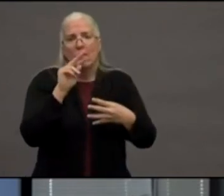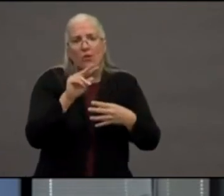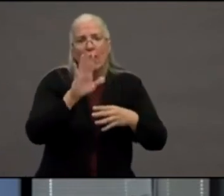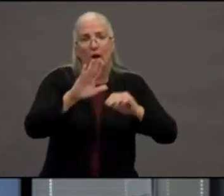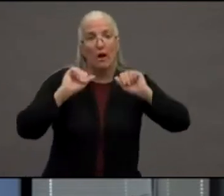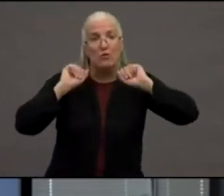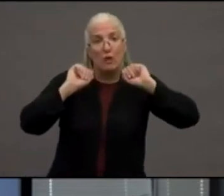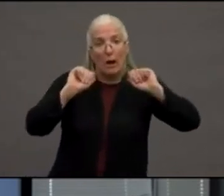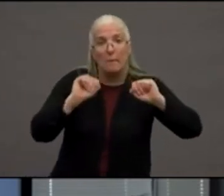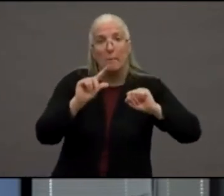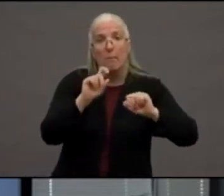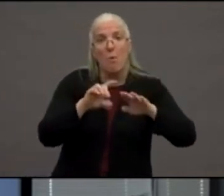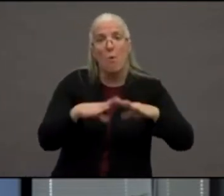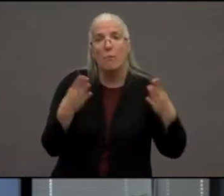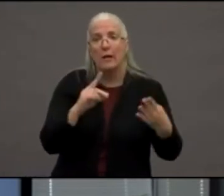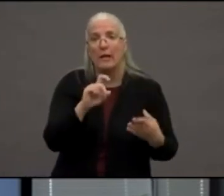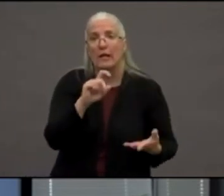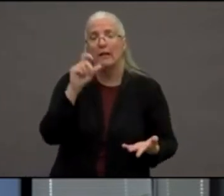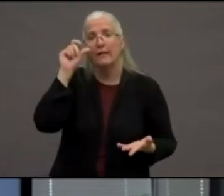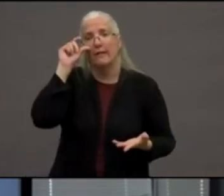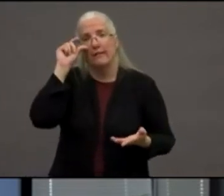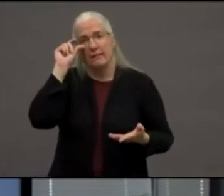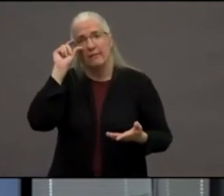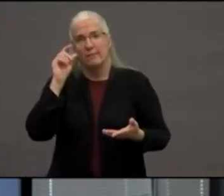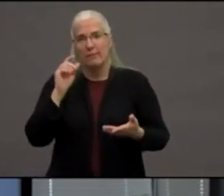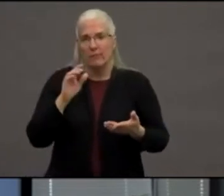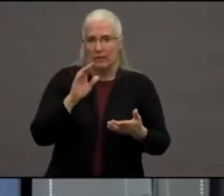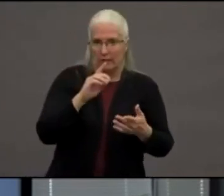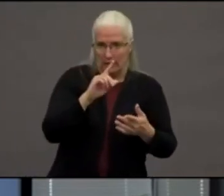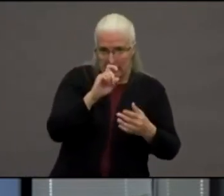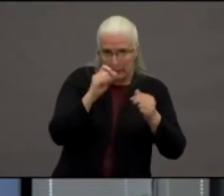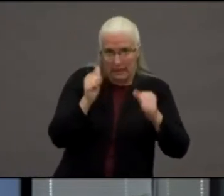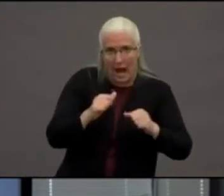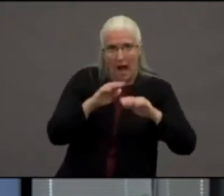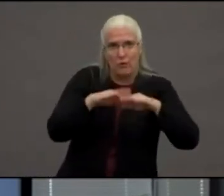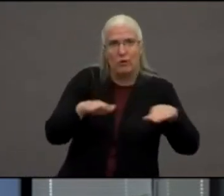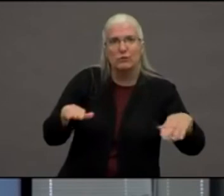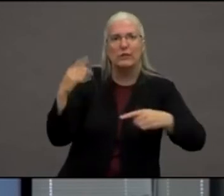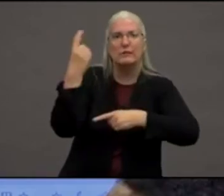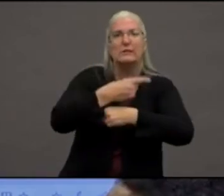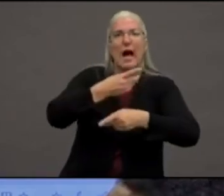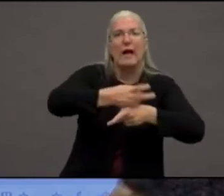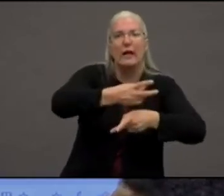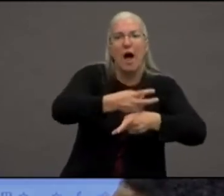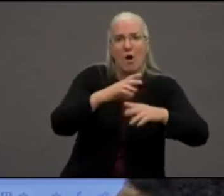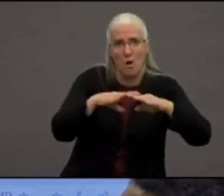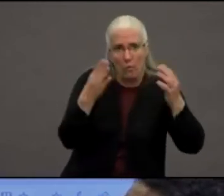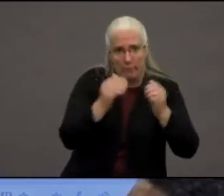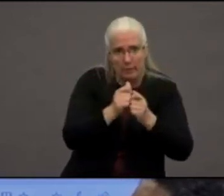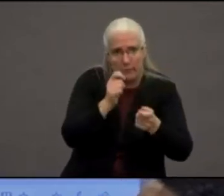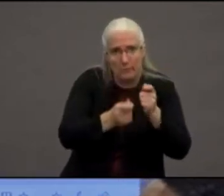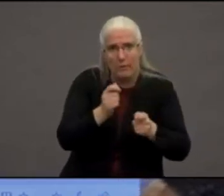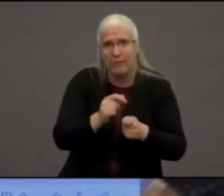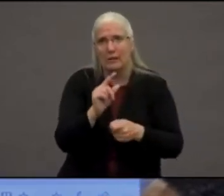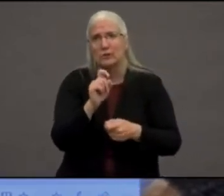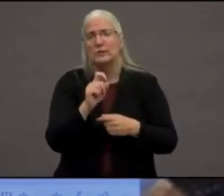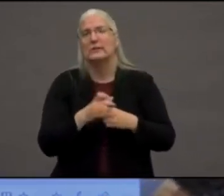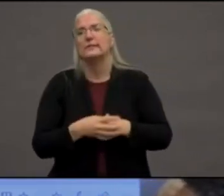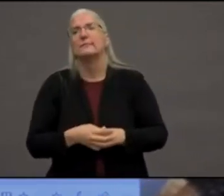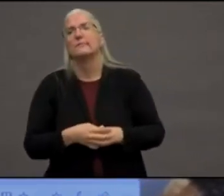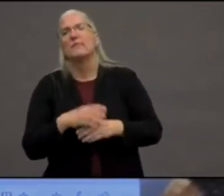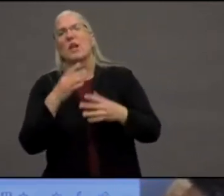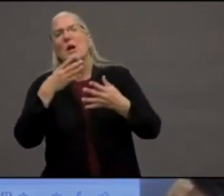for them. See, so day camps can open with modifications. So alphabetically, if we keep going down to gyms and